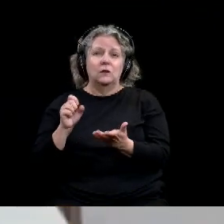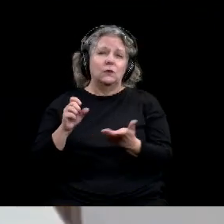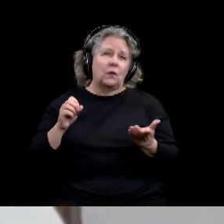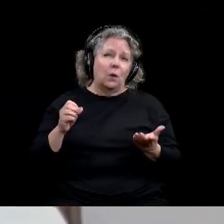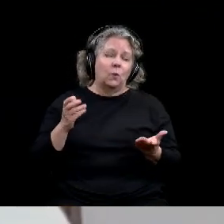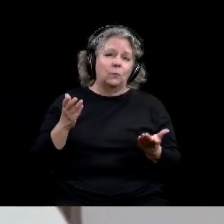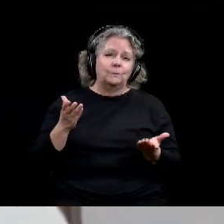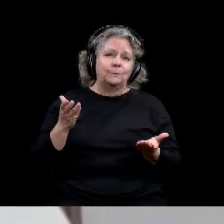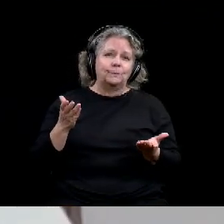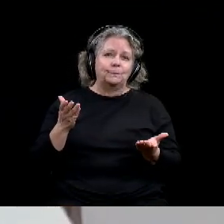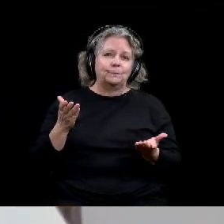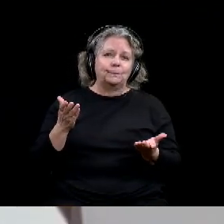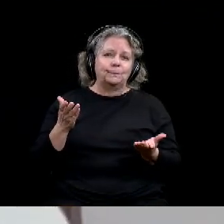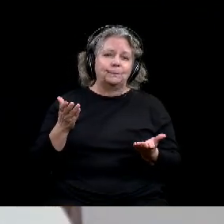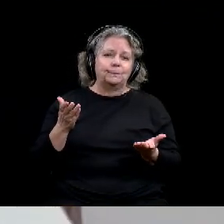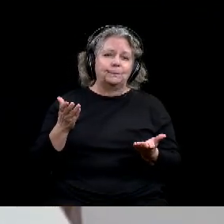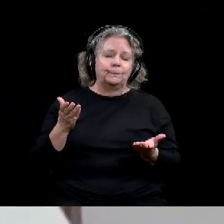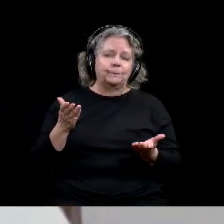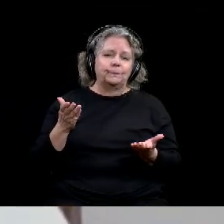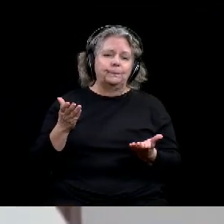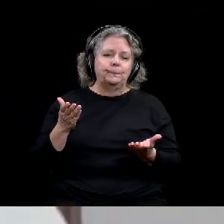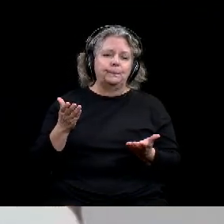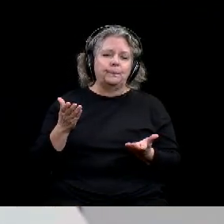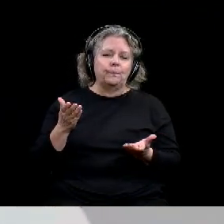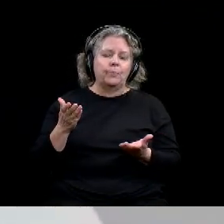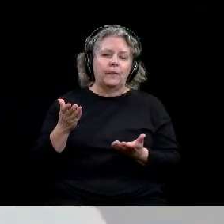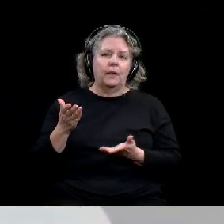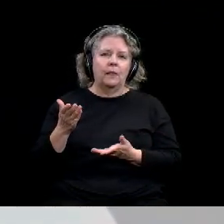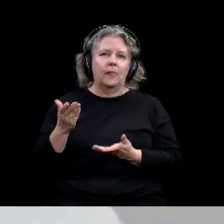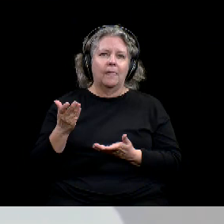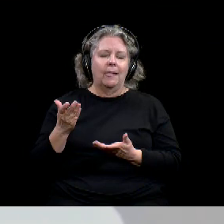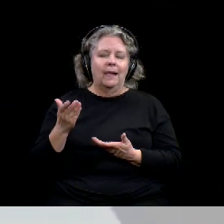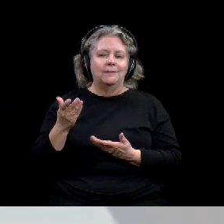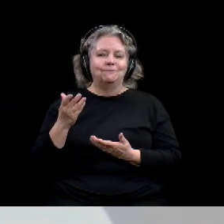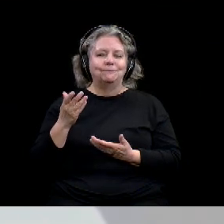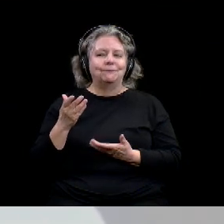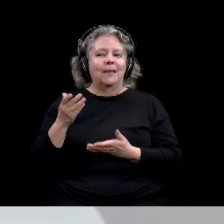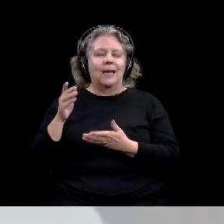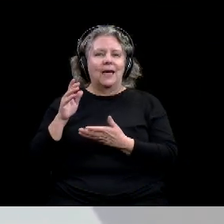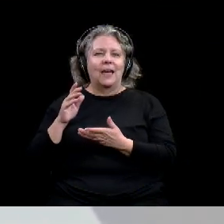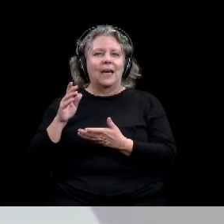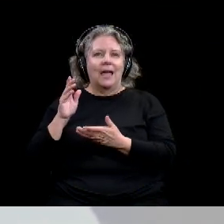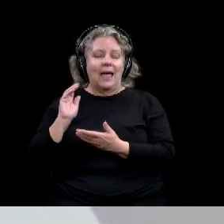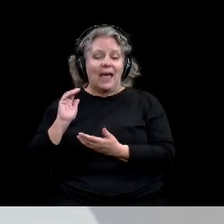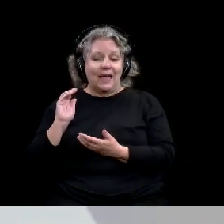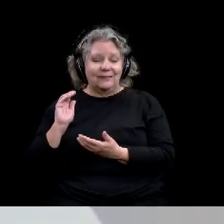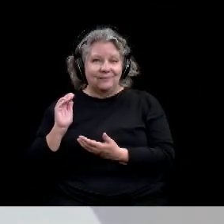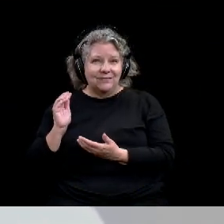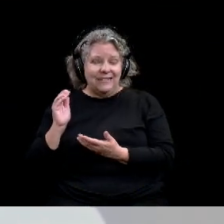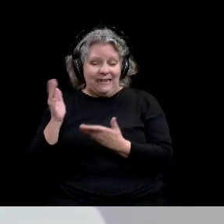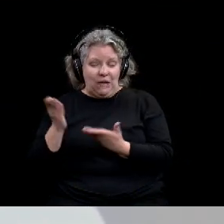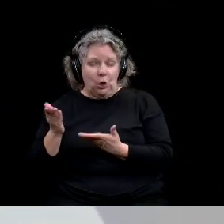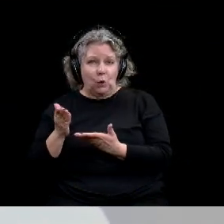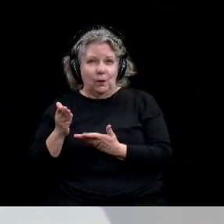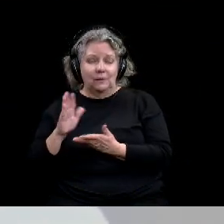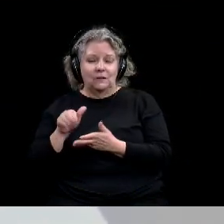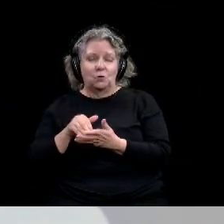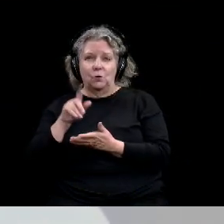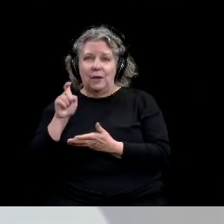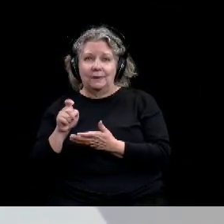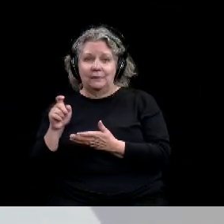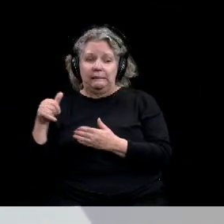samples from Central Texas are sequenced at all, and I don't know that the CDC is focusing on Central Texas at